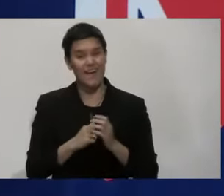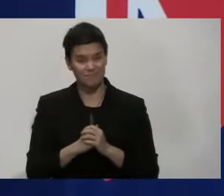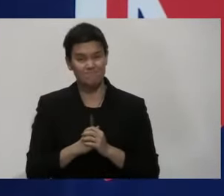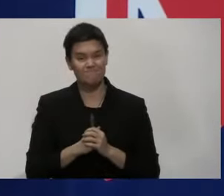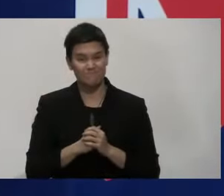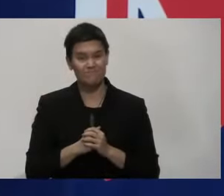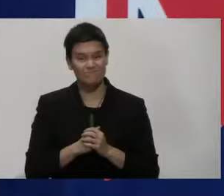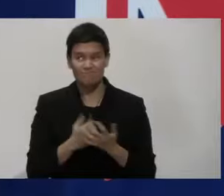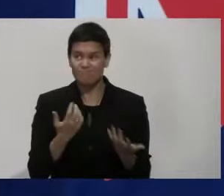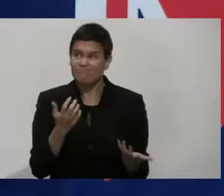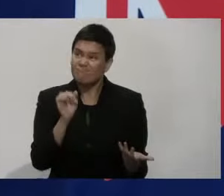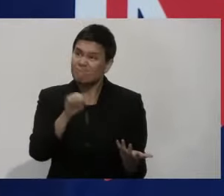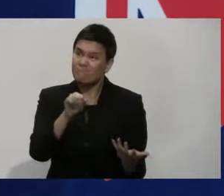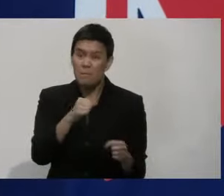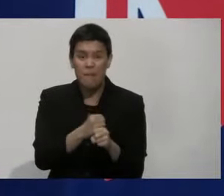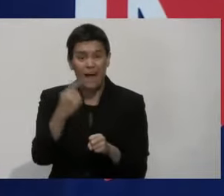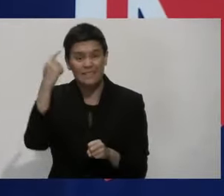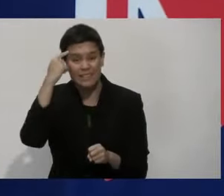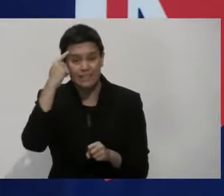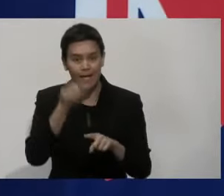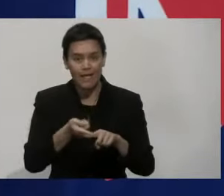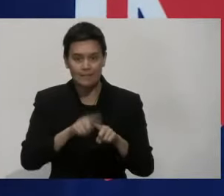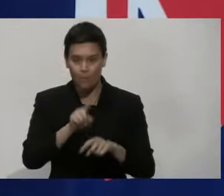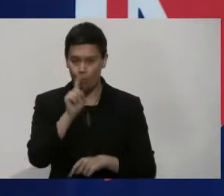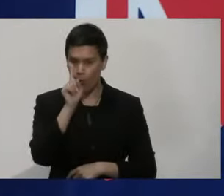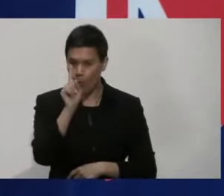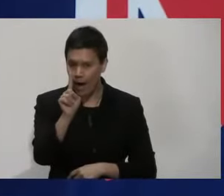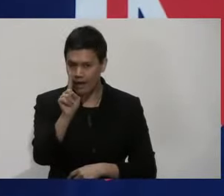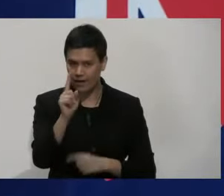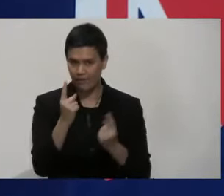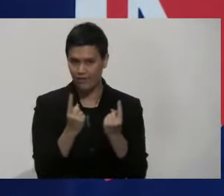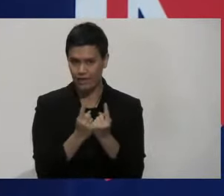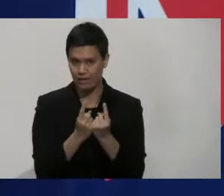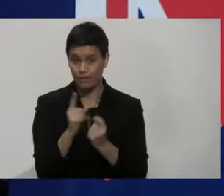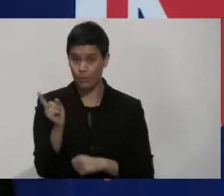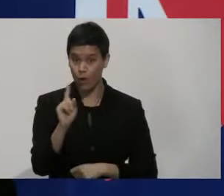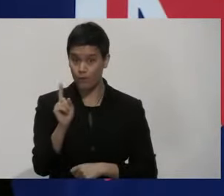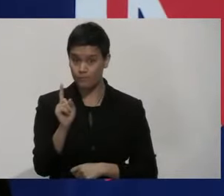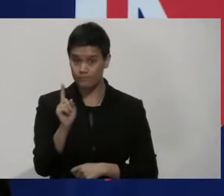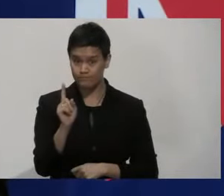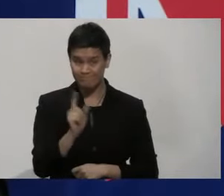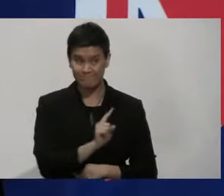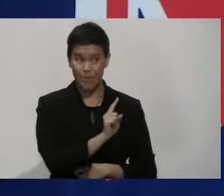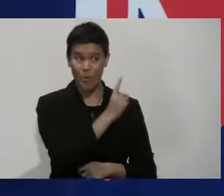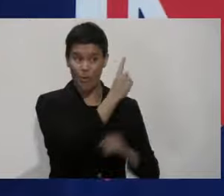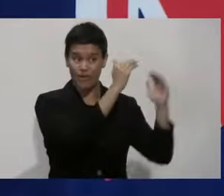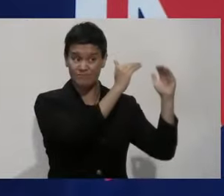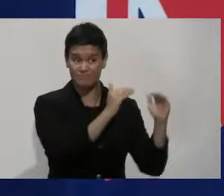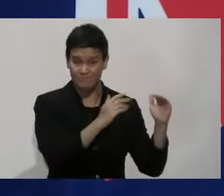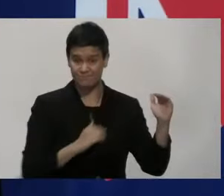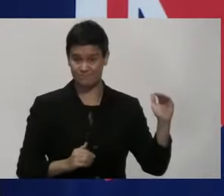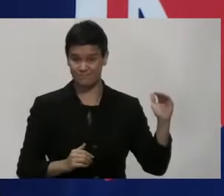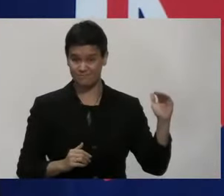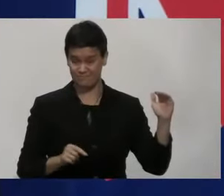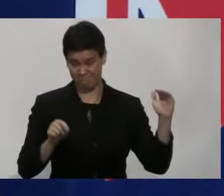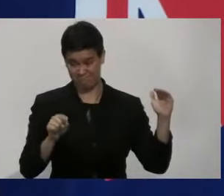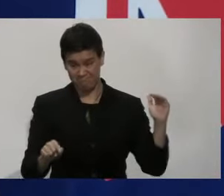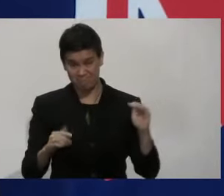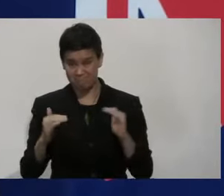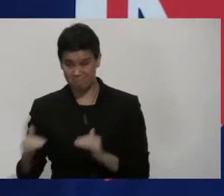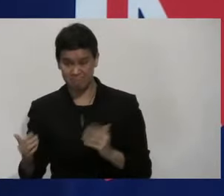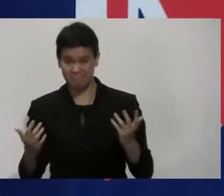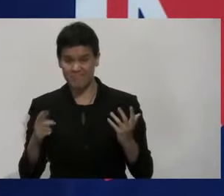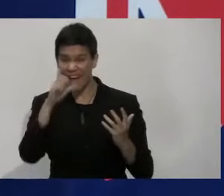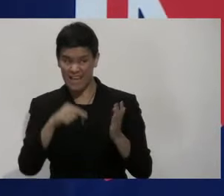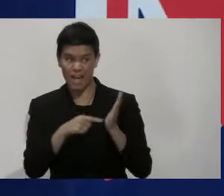and it does make sense, except for one issue, and that is regional travel. There are many people and businesses who will